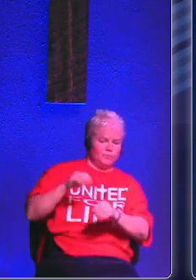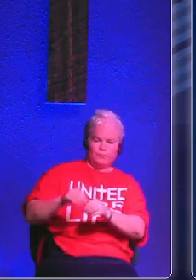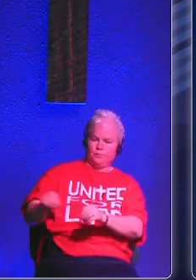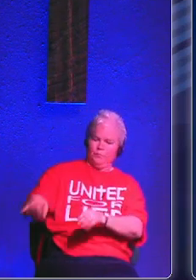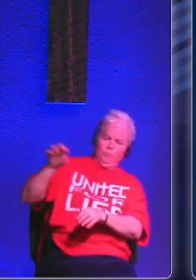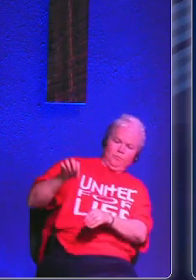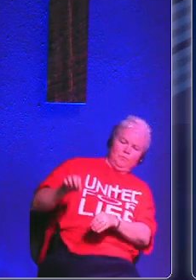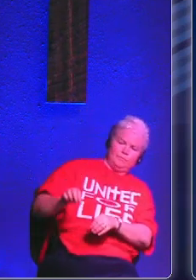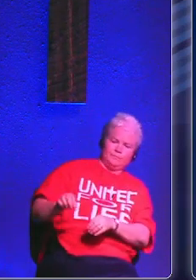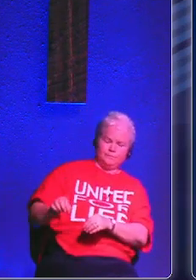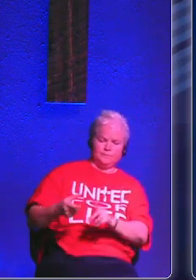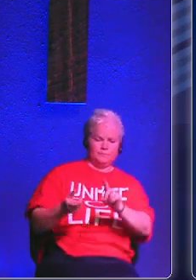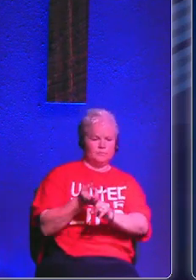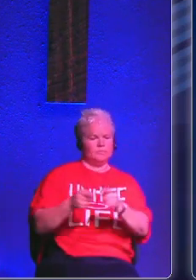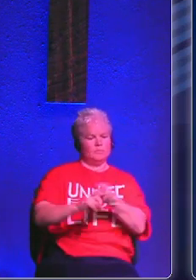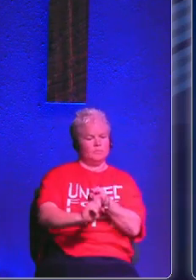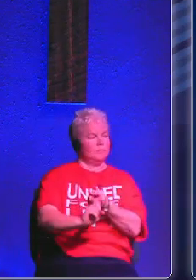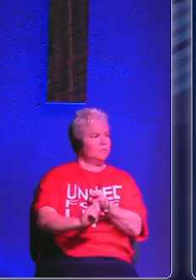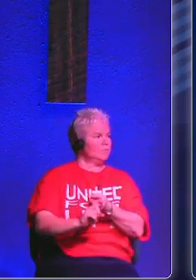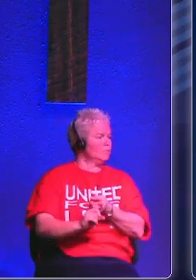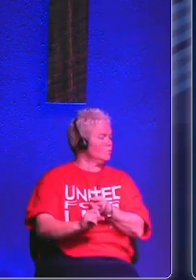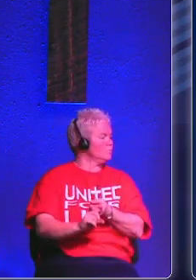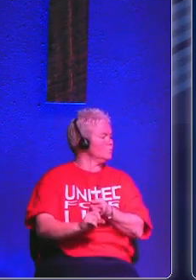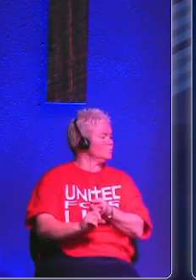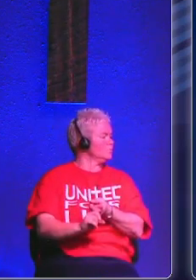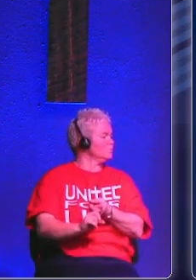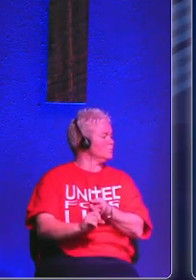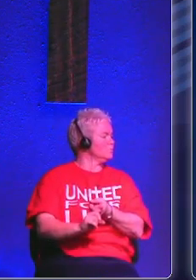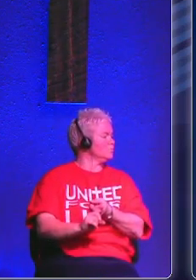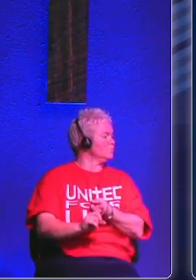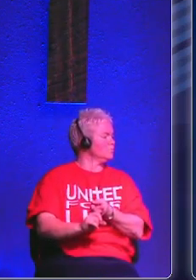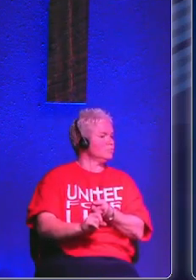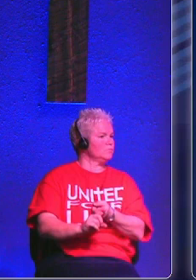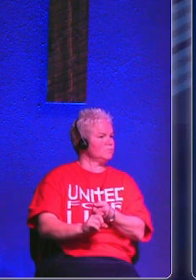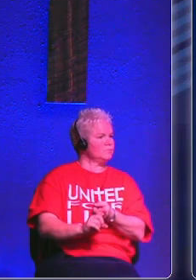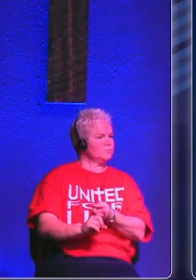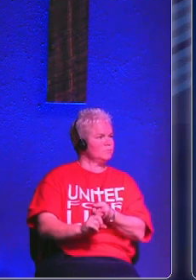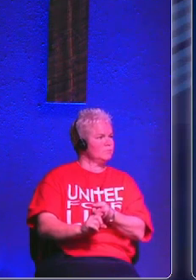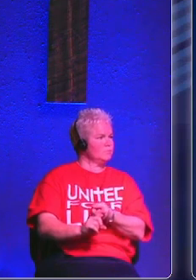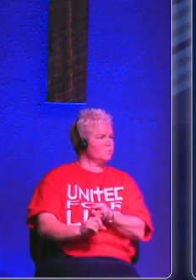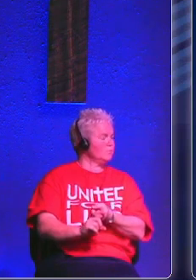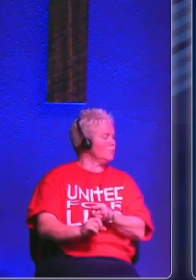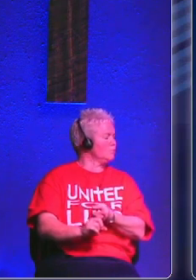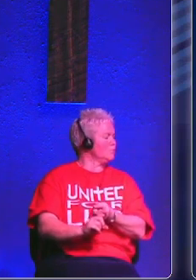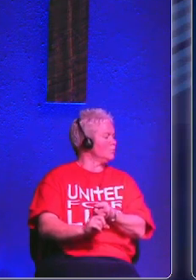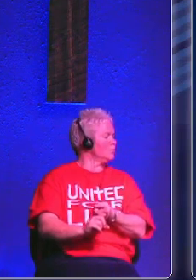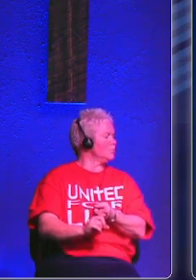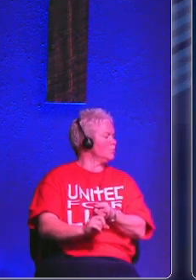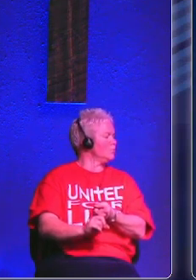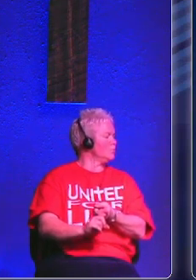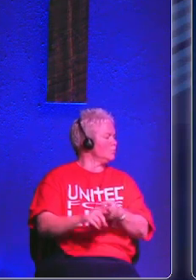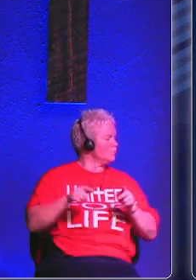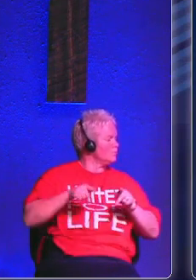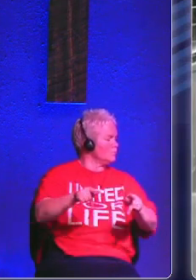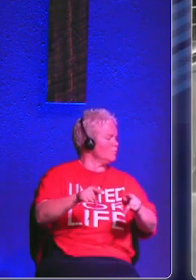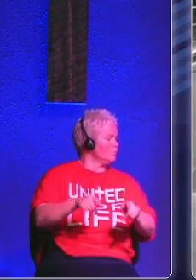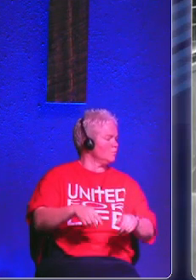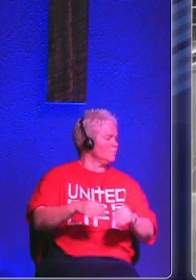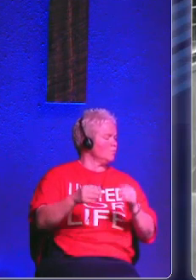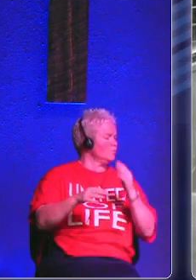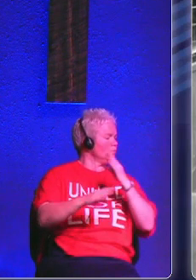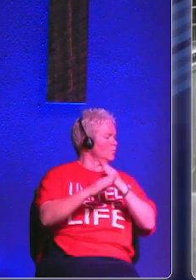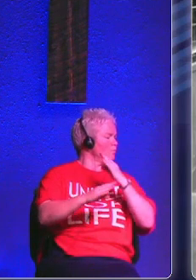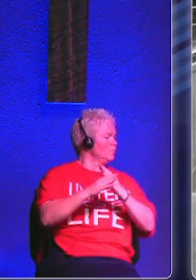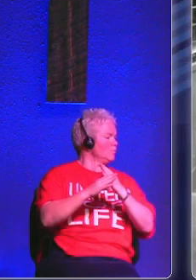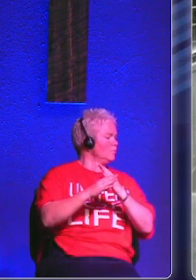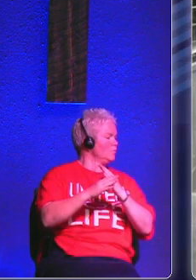friend without getting shocked yourself, right? If you know how to do that. I know some of you boys in here probably did that. The path of